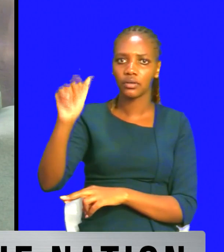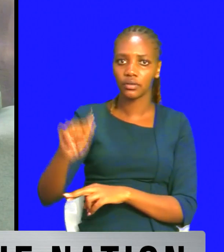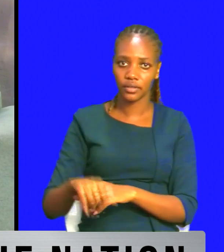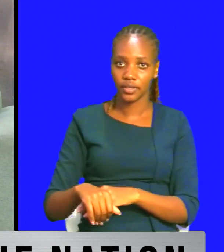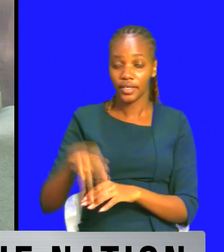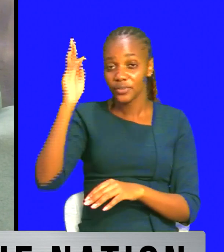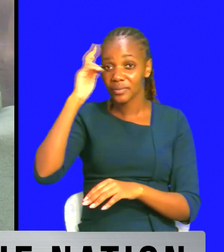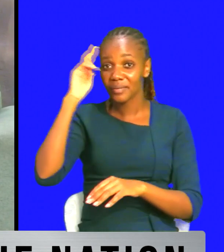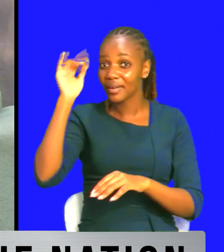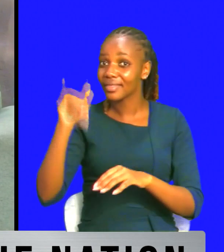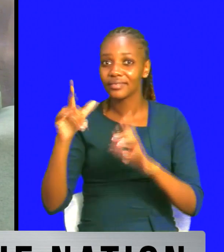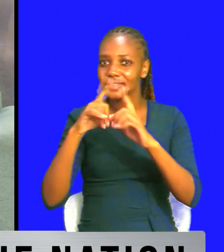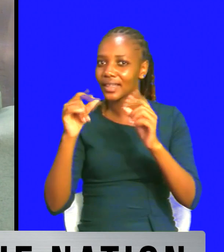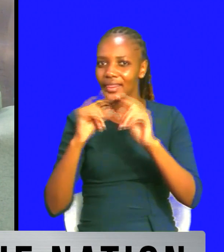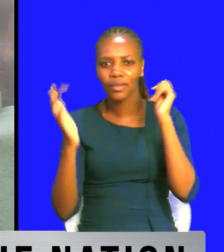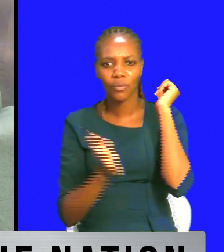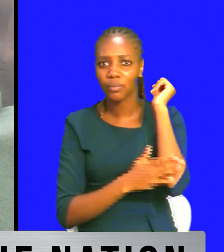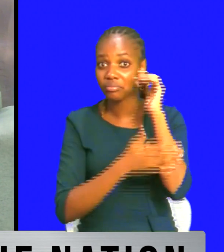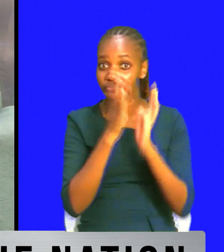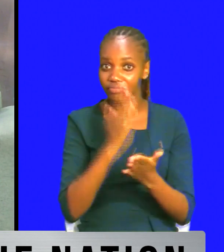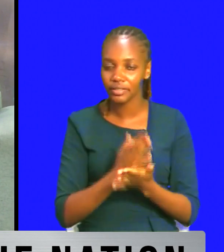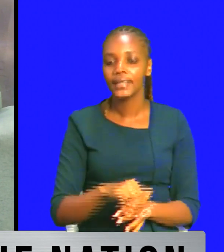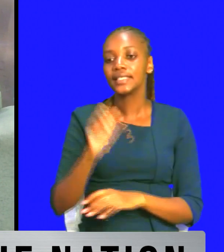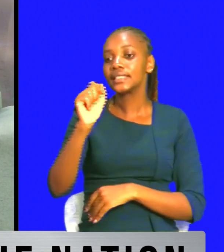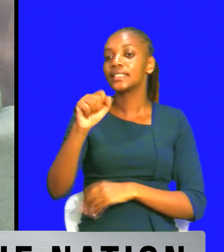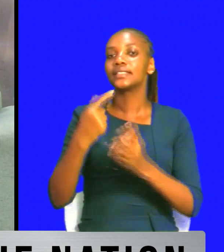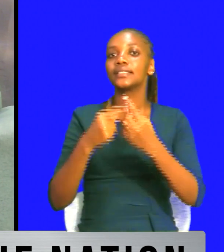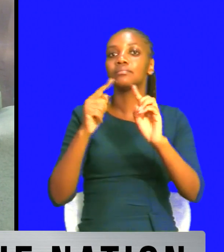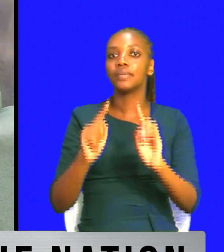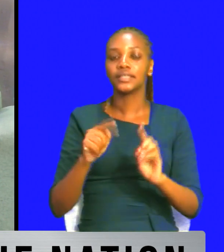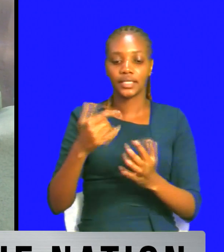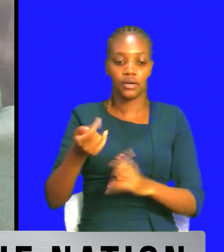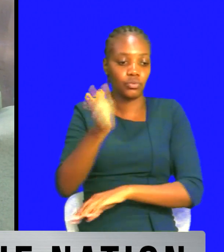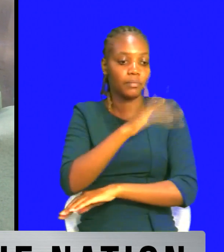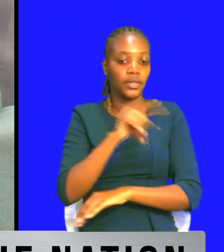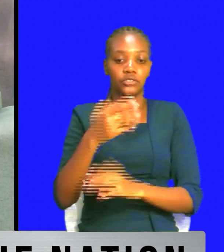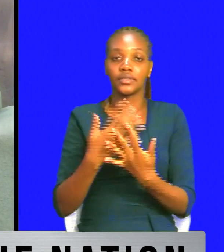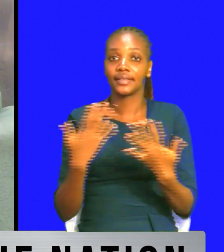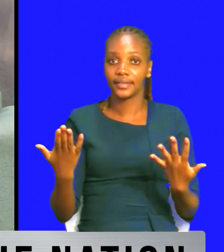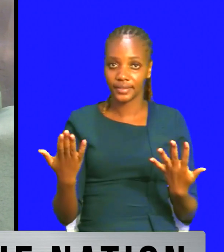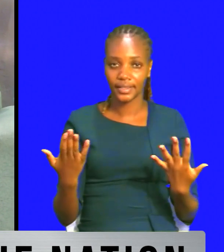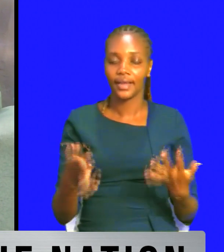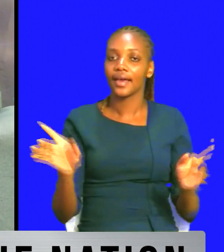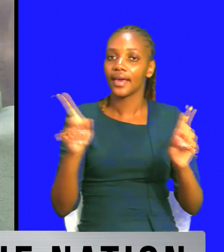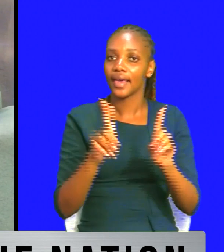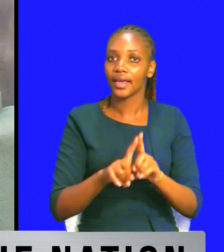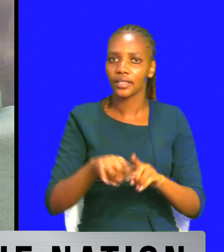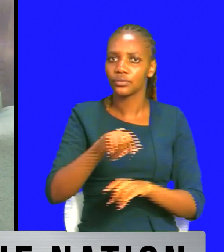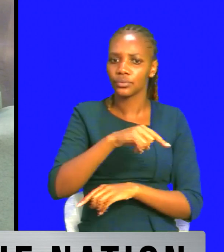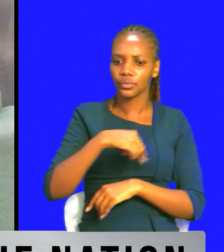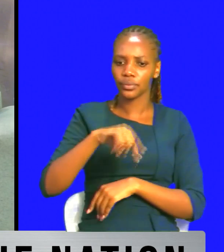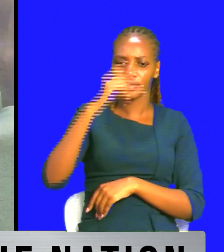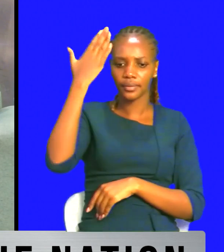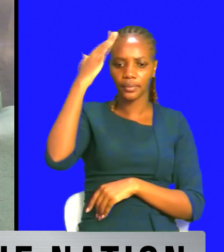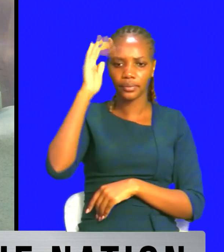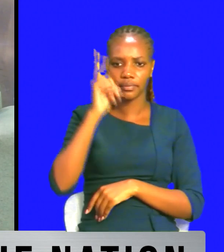literally boxed. You remember those days? It's amazing that we are getting back to these kinds of things, Jonah. Right. We've had